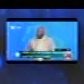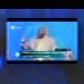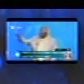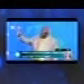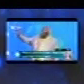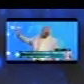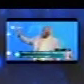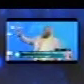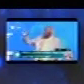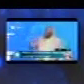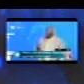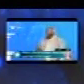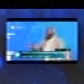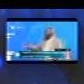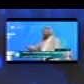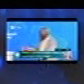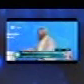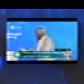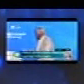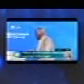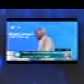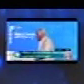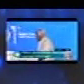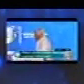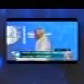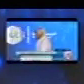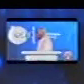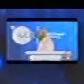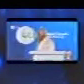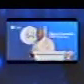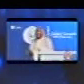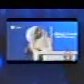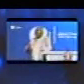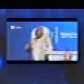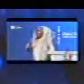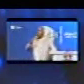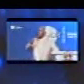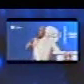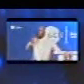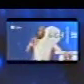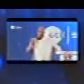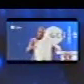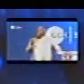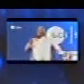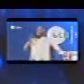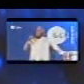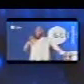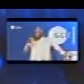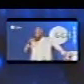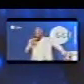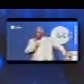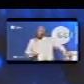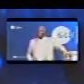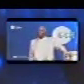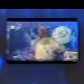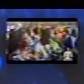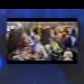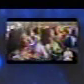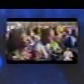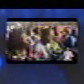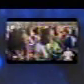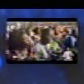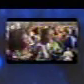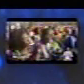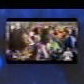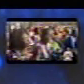people say, okay, leave it there, leave it there. I remain in my paralysis. Lord, you will not remain in your paralysis. Lord came